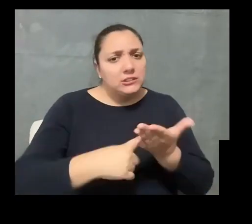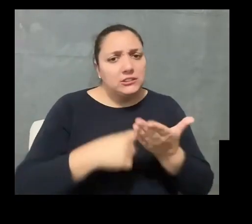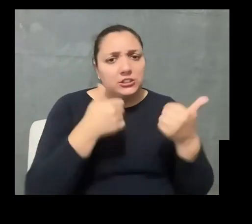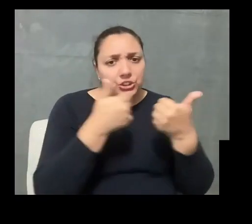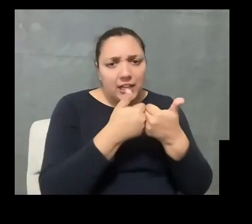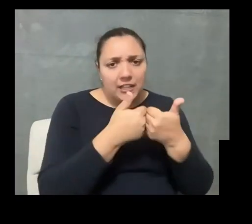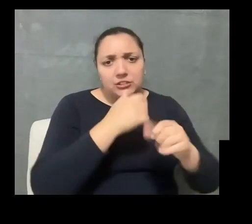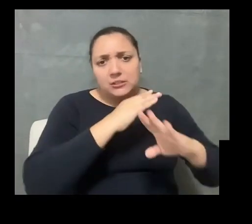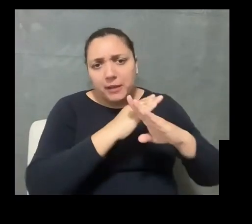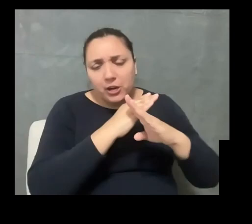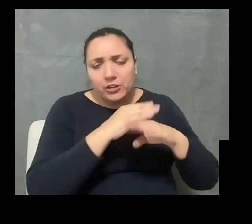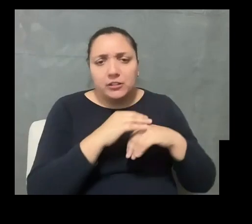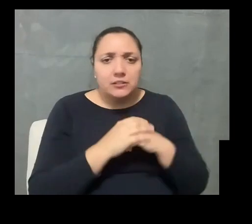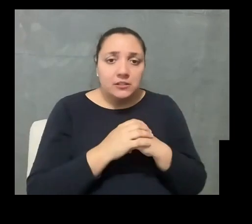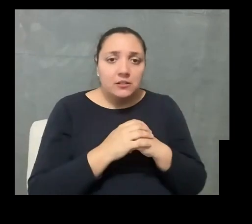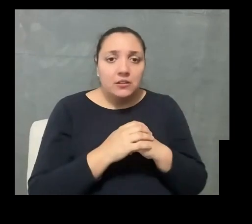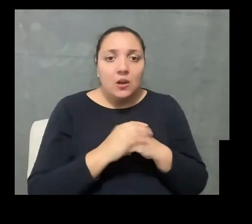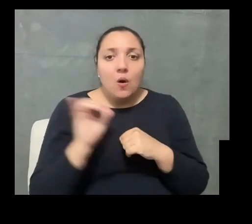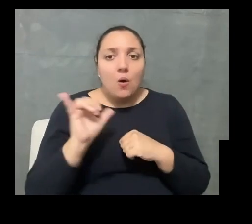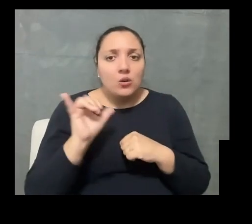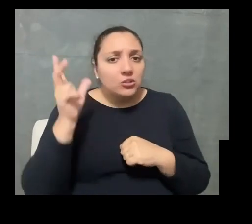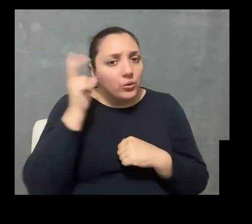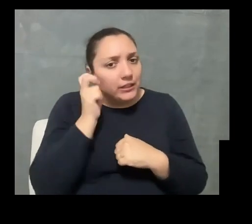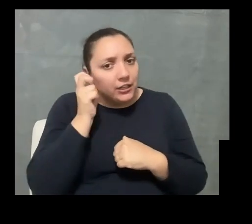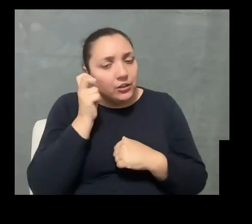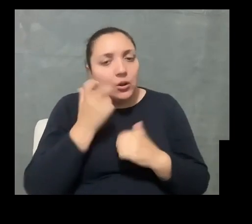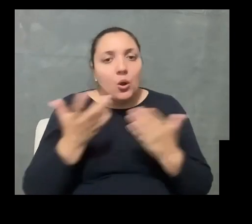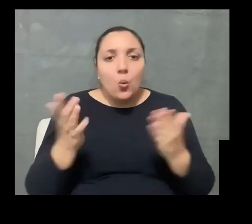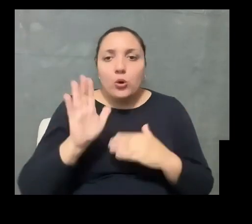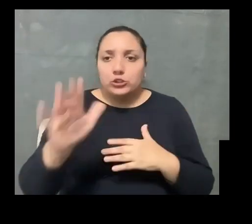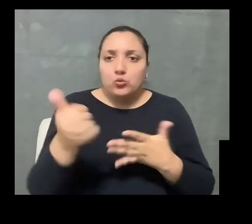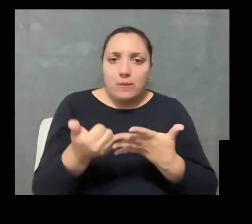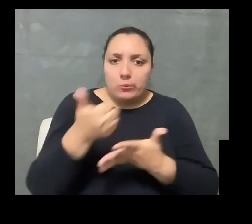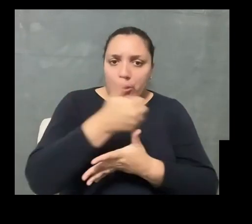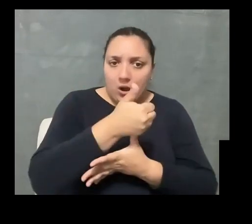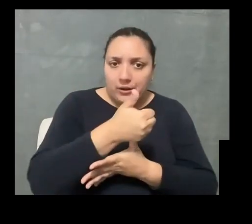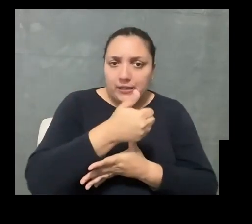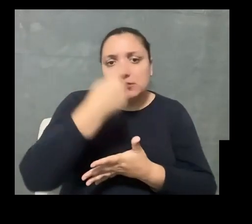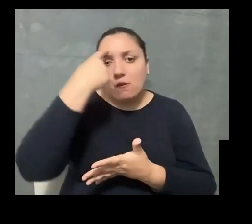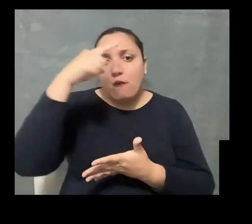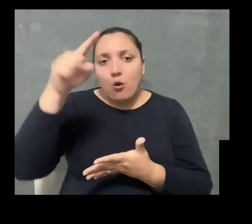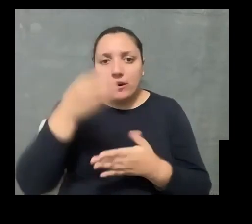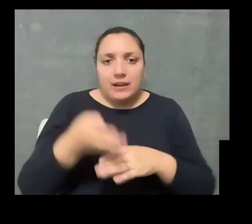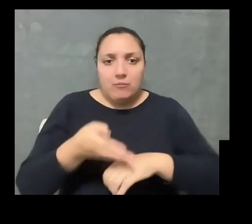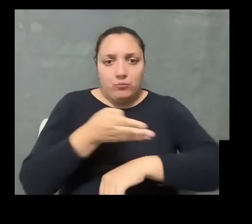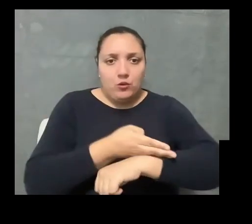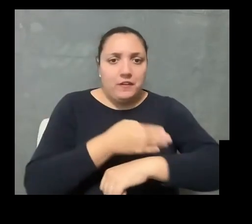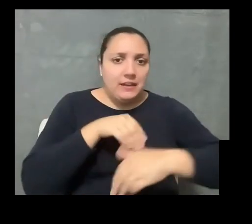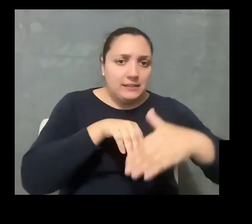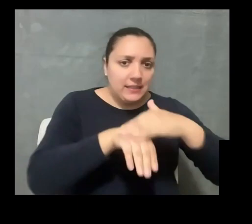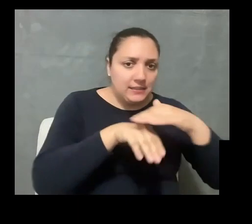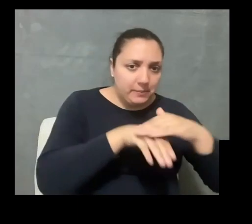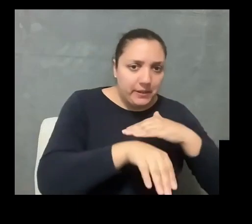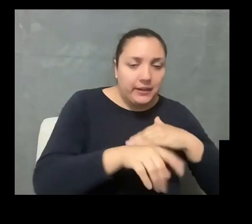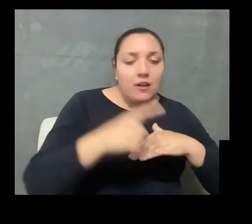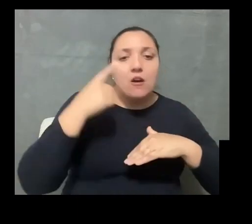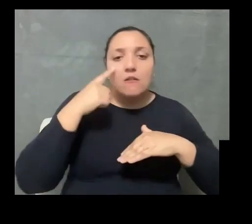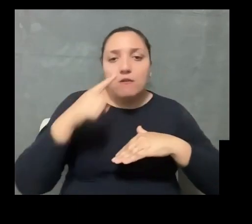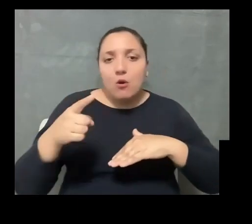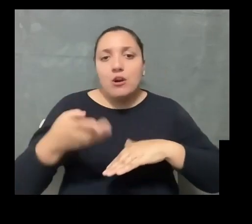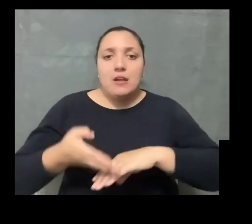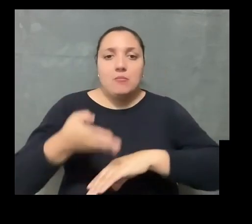said. But we also want to hear about what your priorities are for improving accessibility, for improving